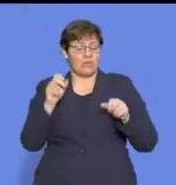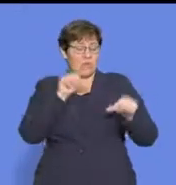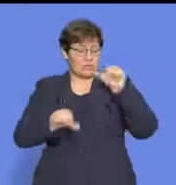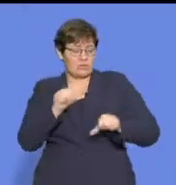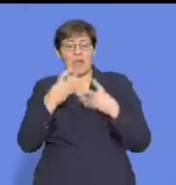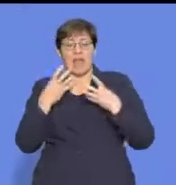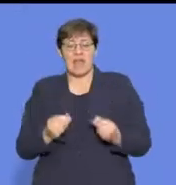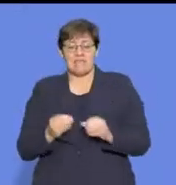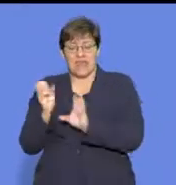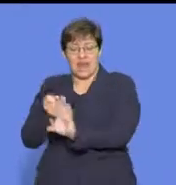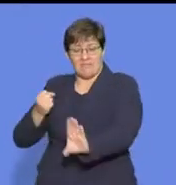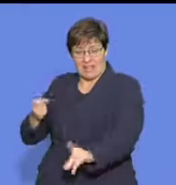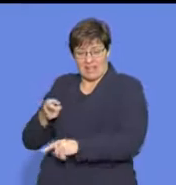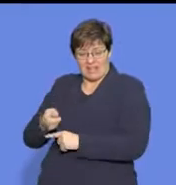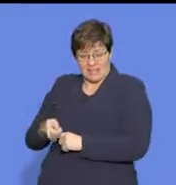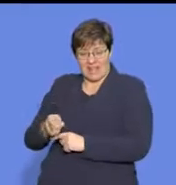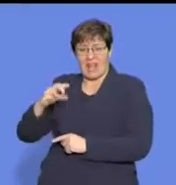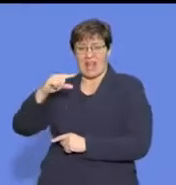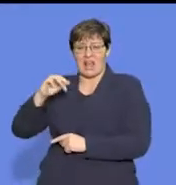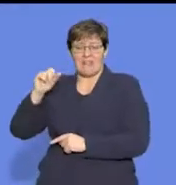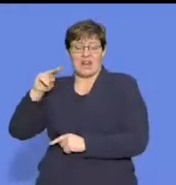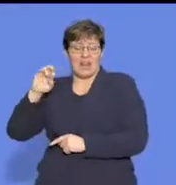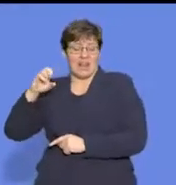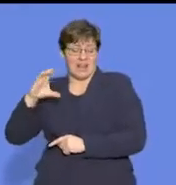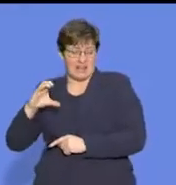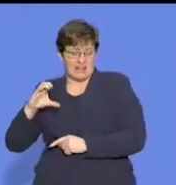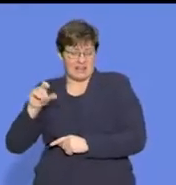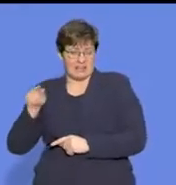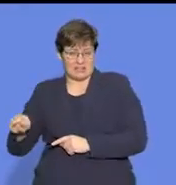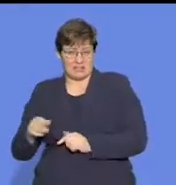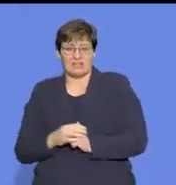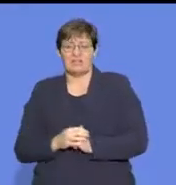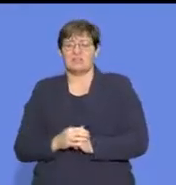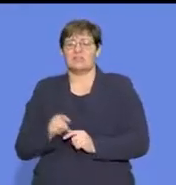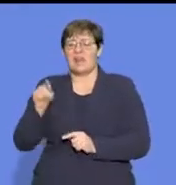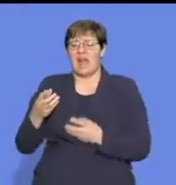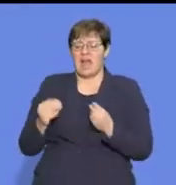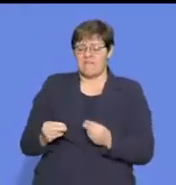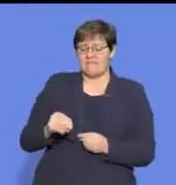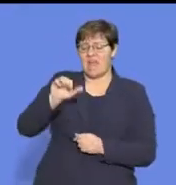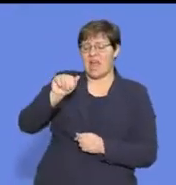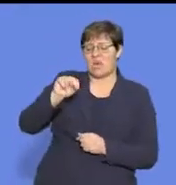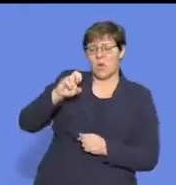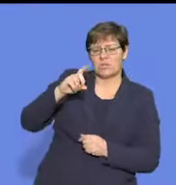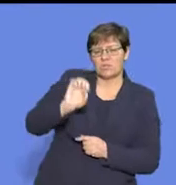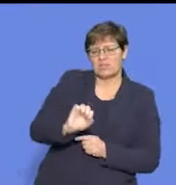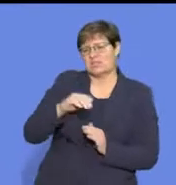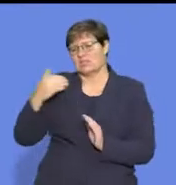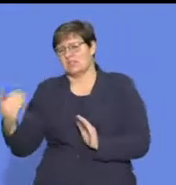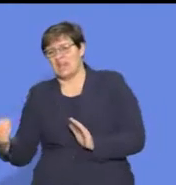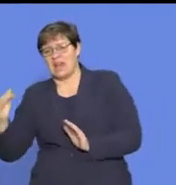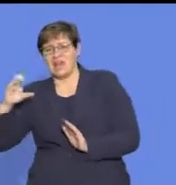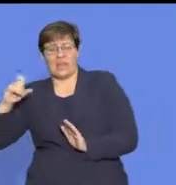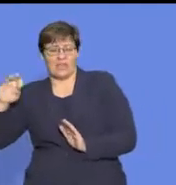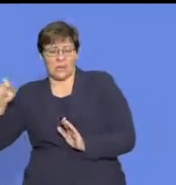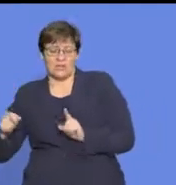got the galvanic cell, which we've spent some time on. We focused on the fact that it has an anode and a cathode.